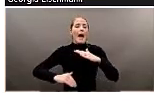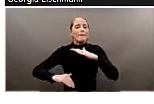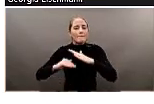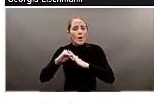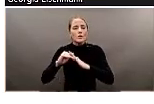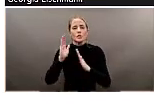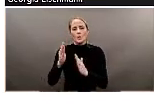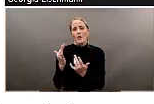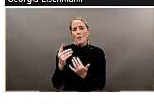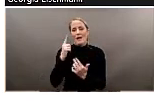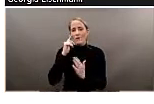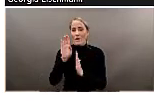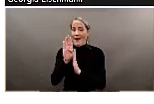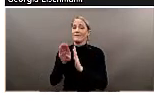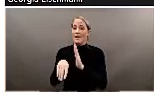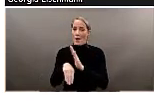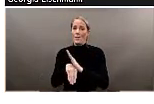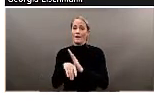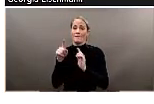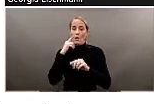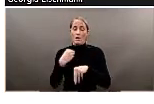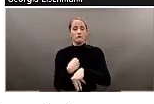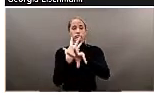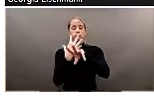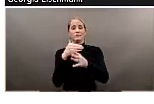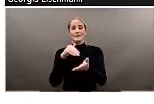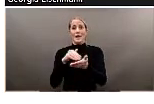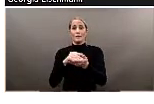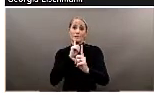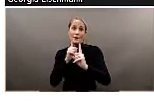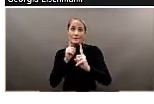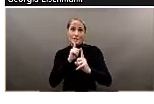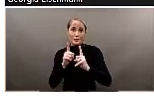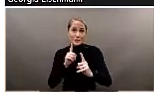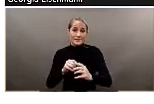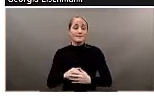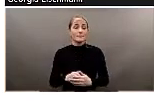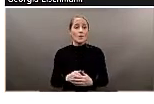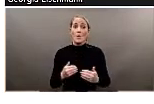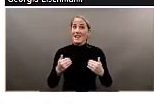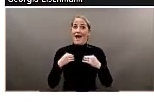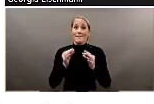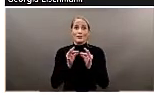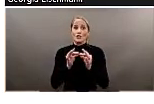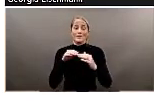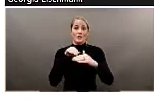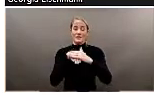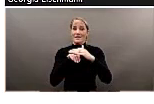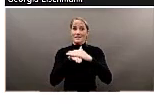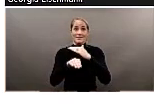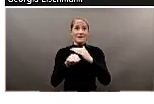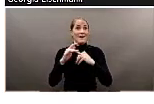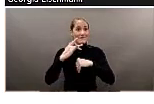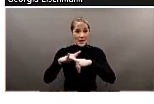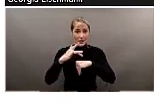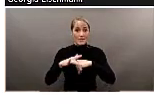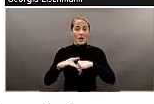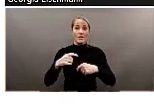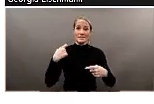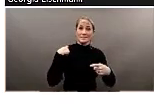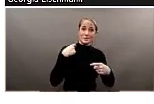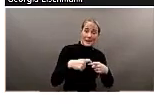30 minutes to be connected with a provider. This service is available in over 14 different